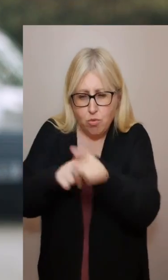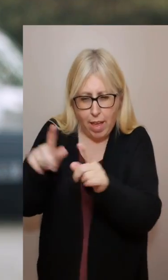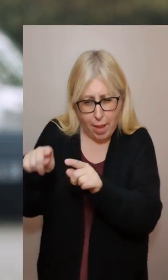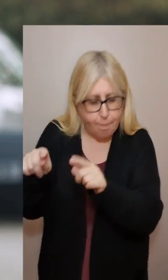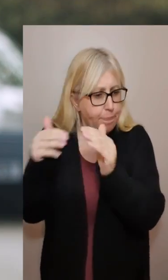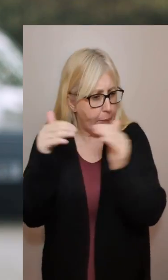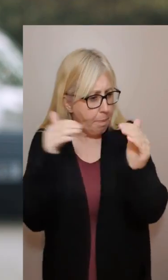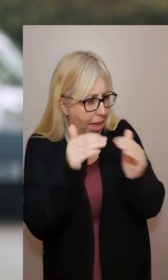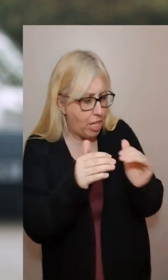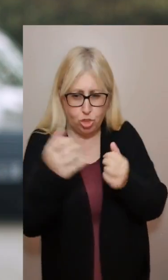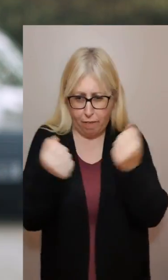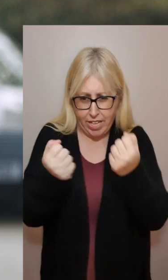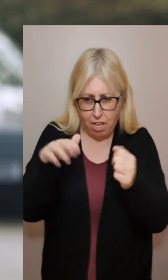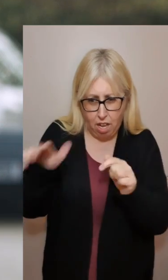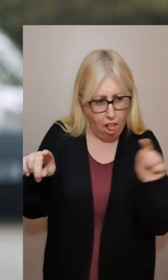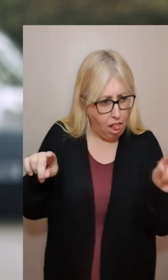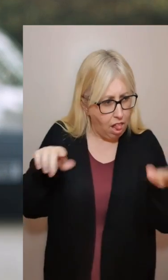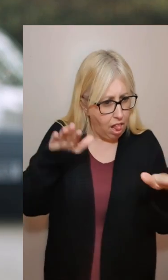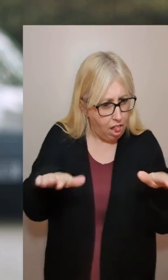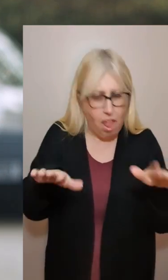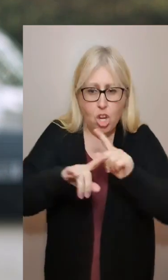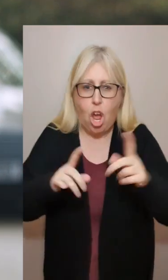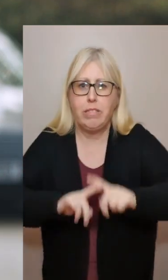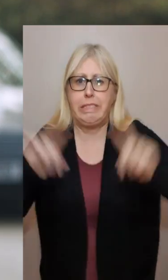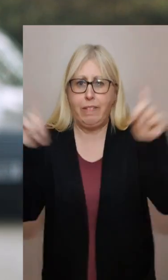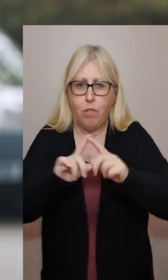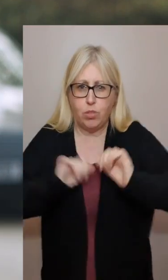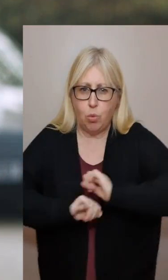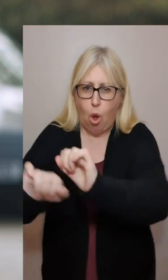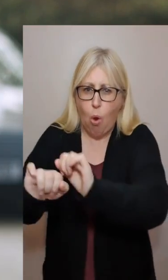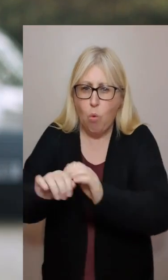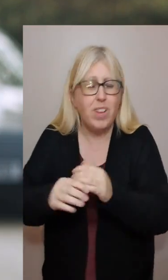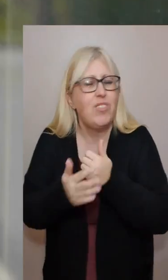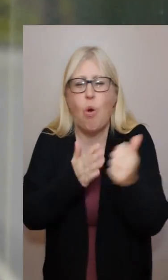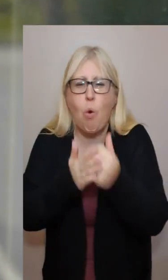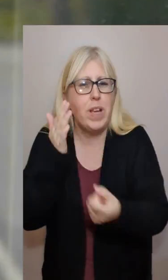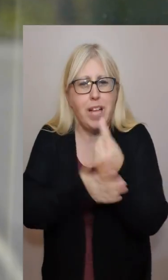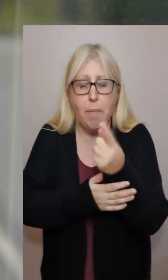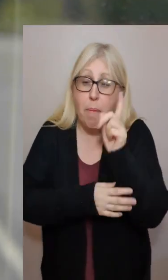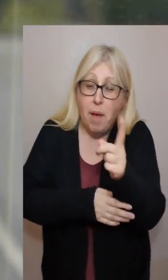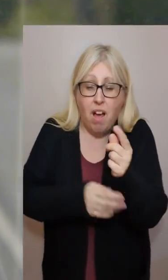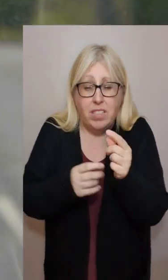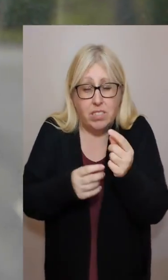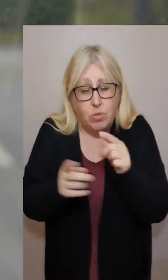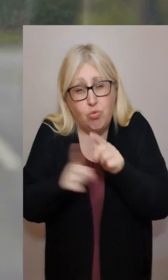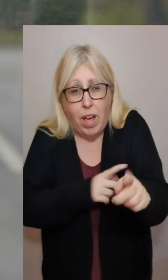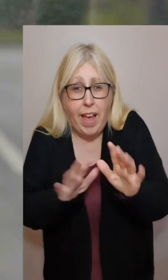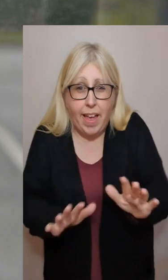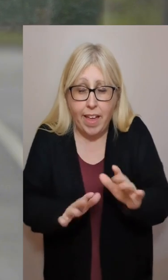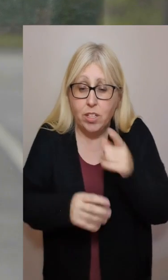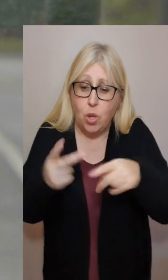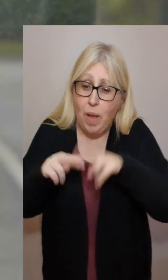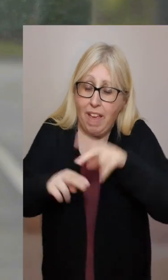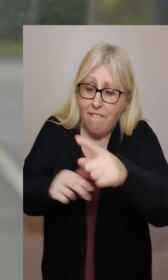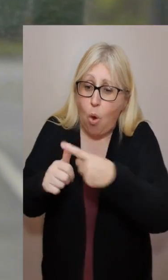their vehicle so that it's not too different to their own. It doesn't always happen that way, but as near as we can. So if they're driving